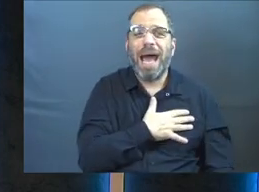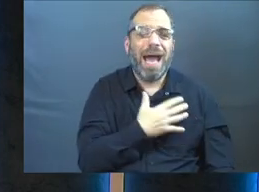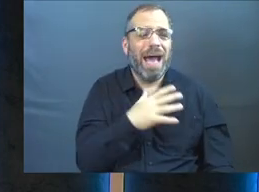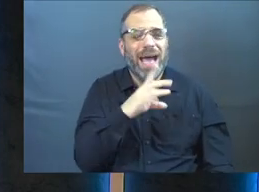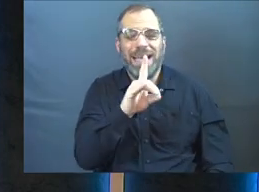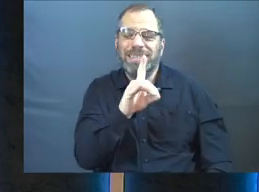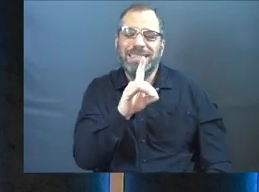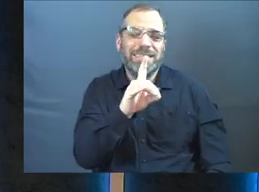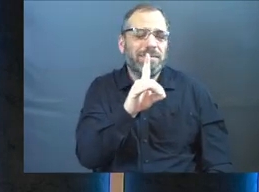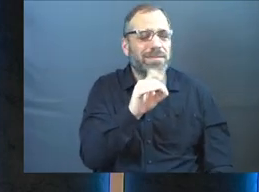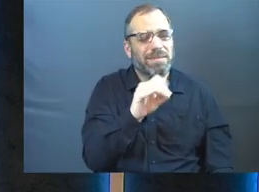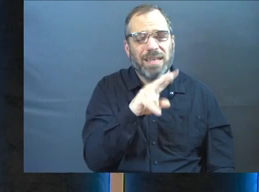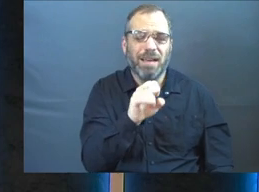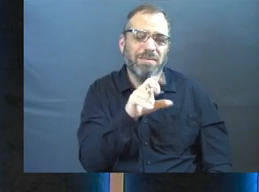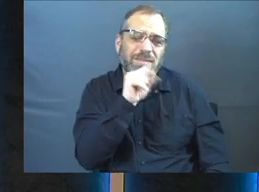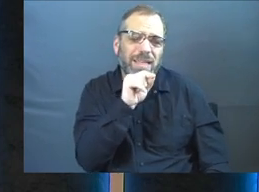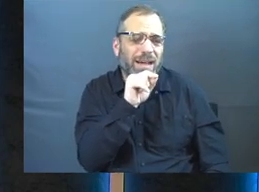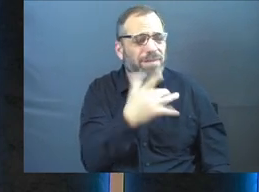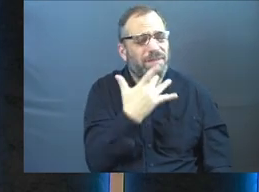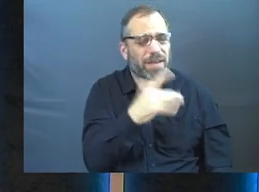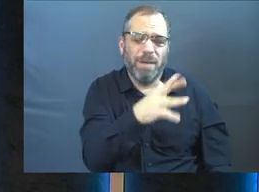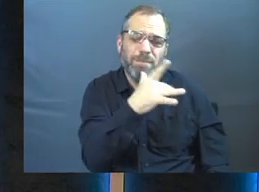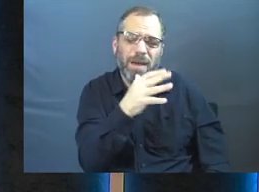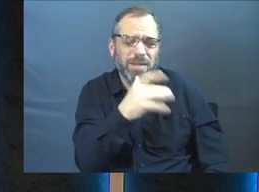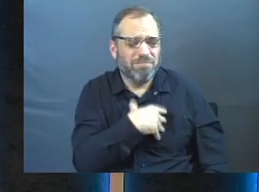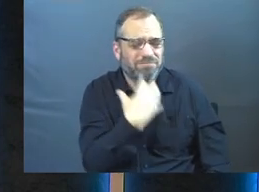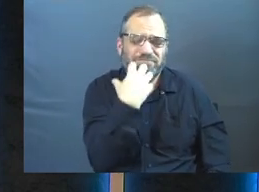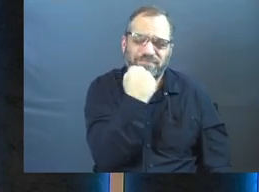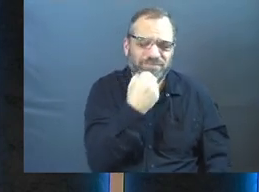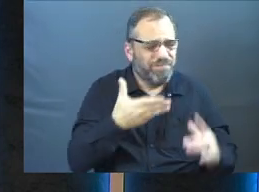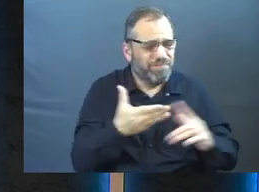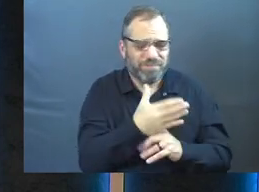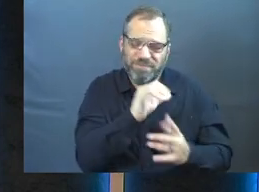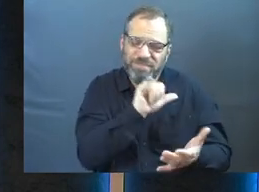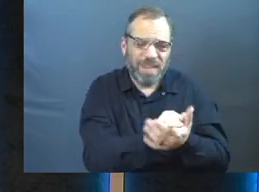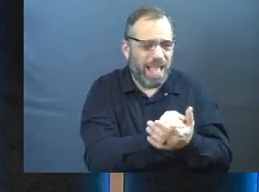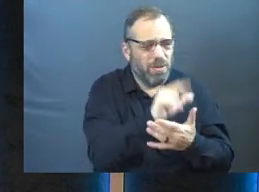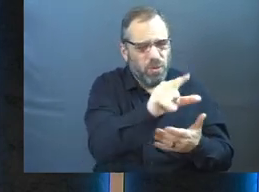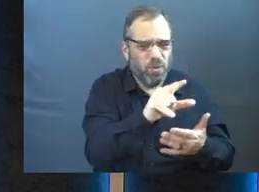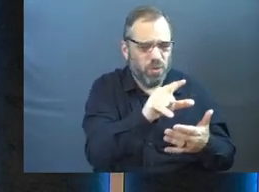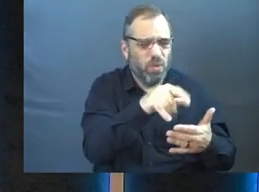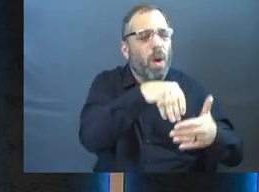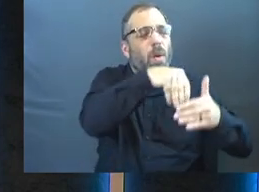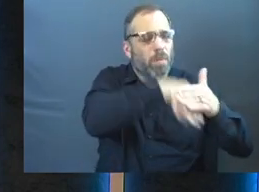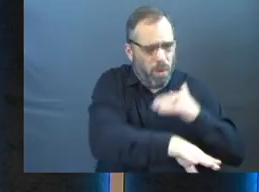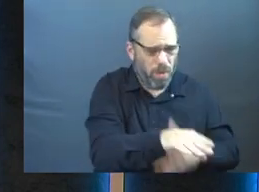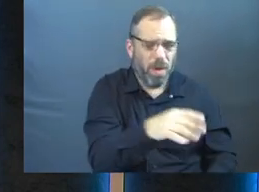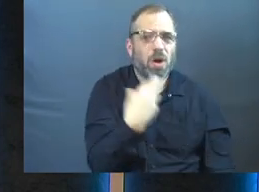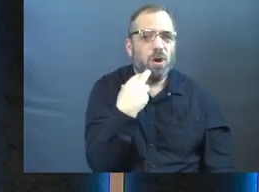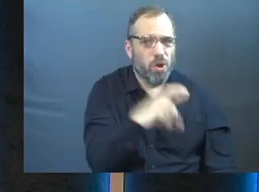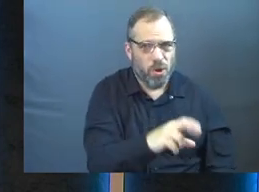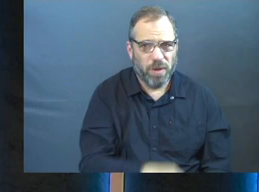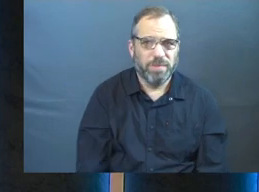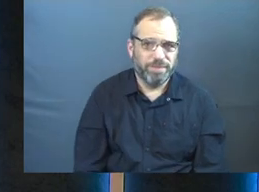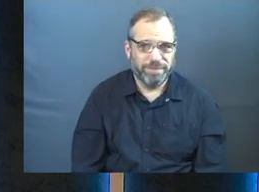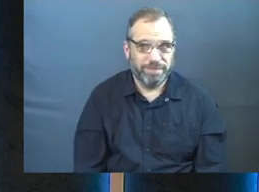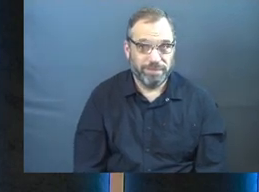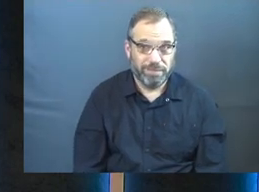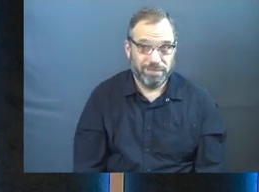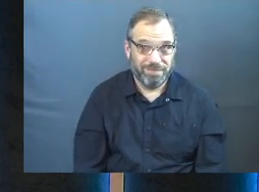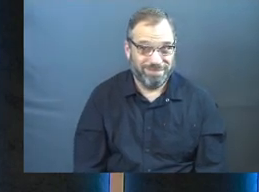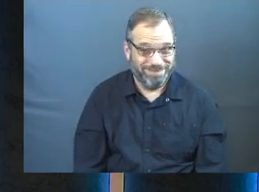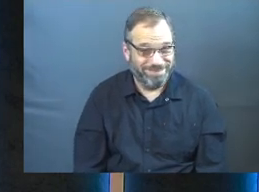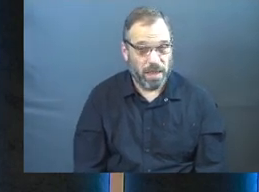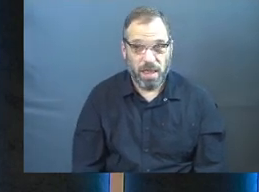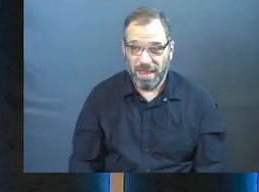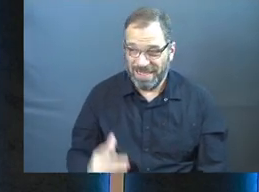my perfect one, the favorite of her mother, dearly loved by the one who bore her. You love that?